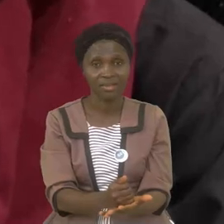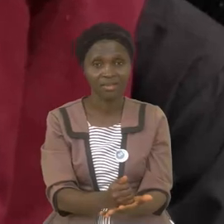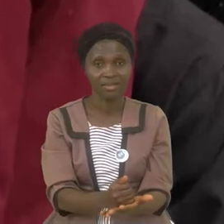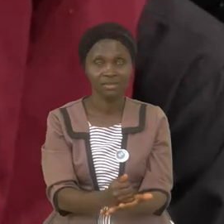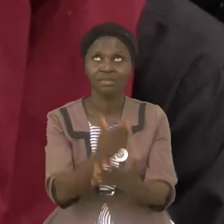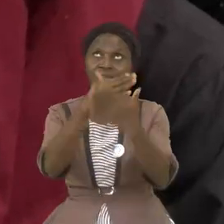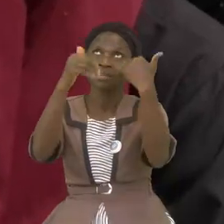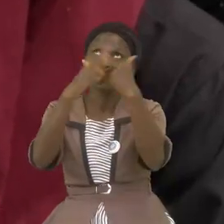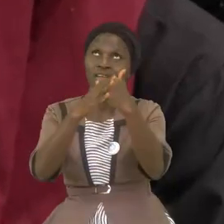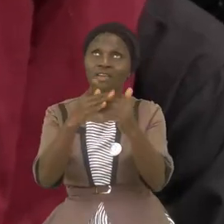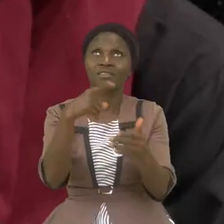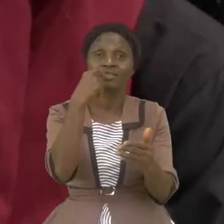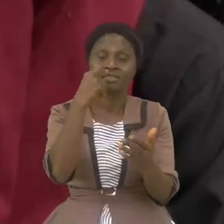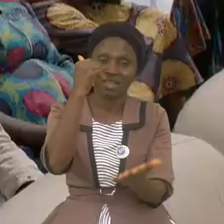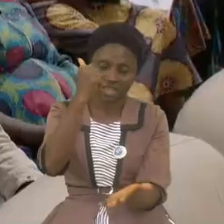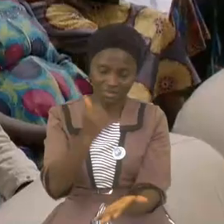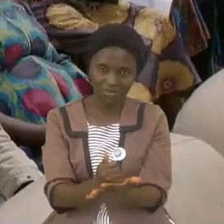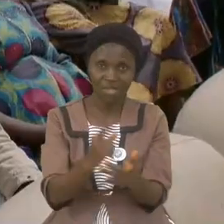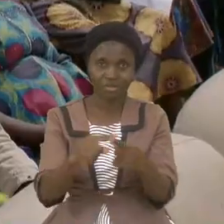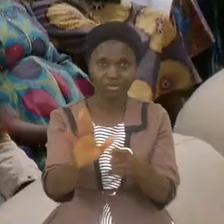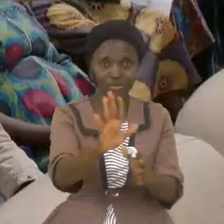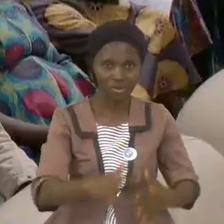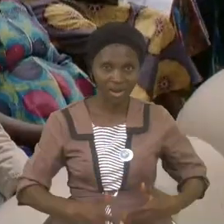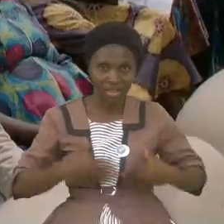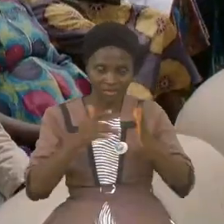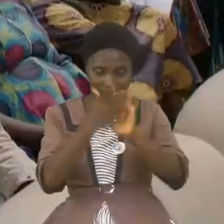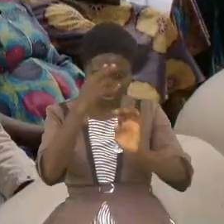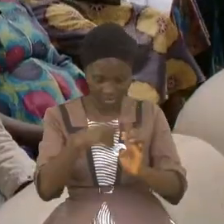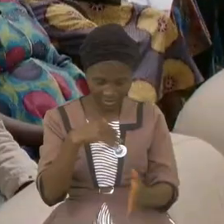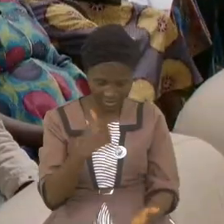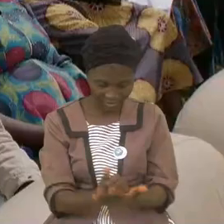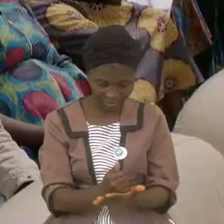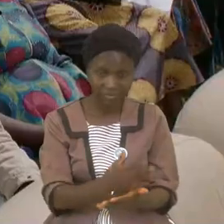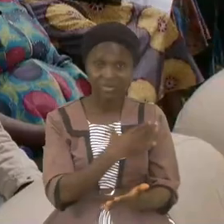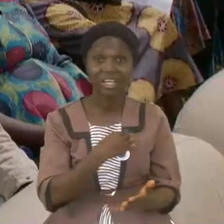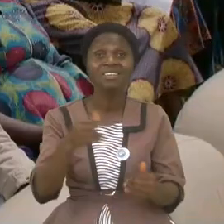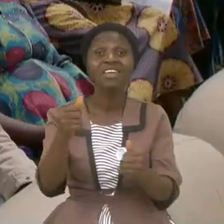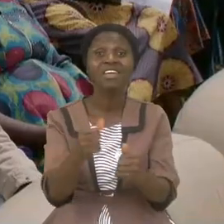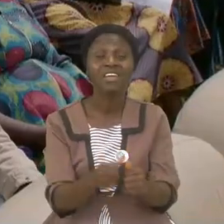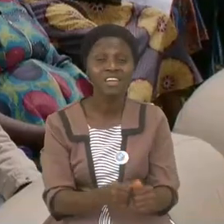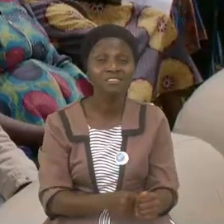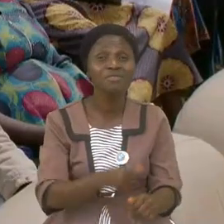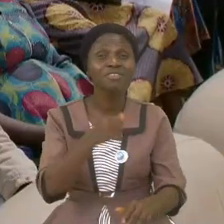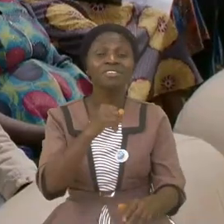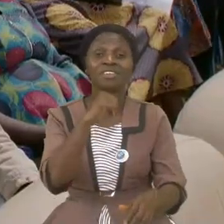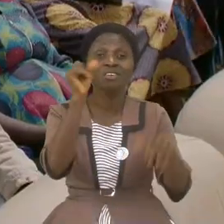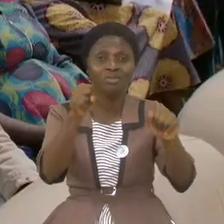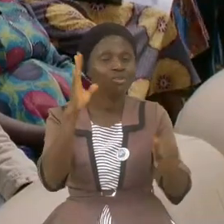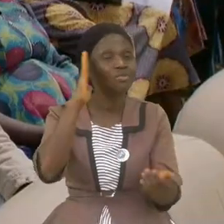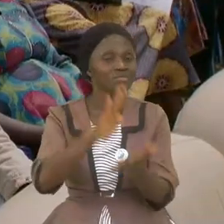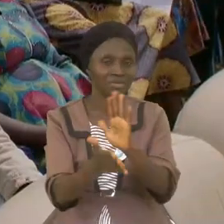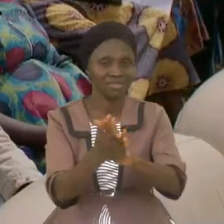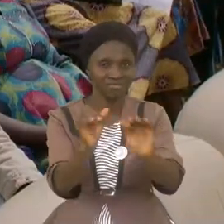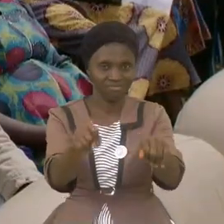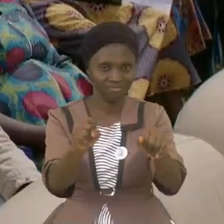Heaven says amen to your life. Amen. And every impossibility will become possible